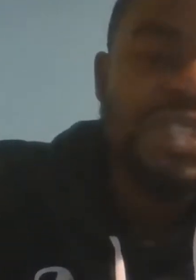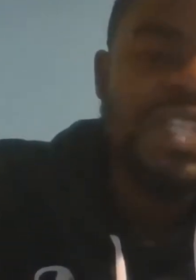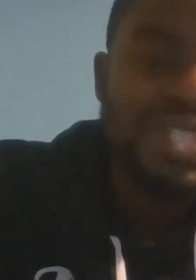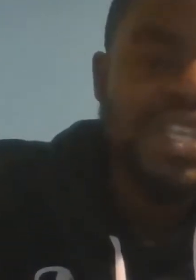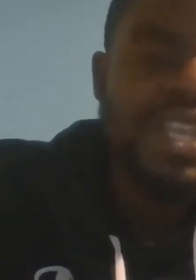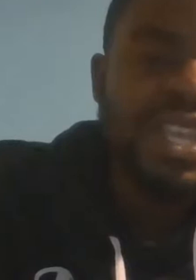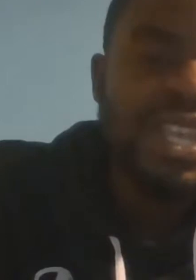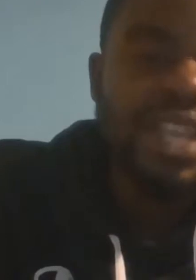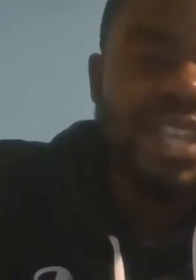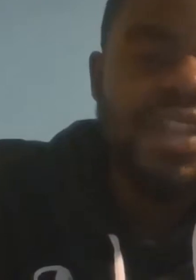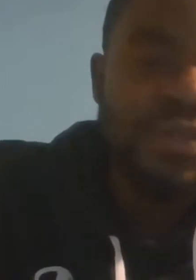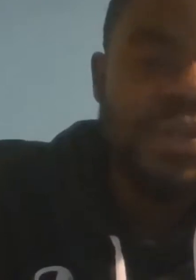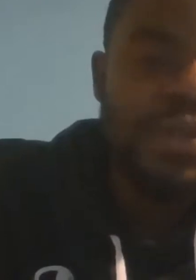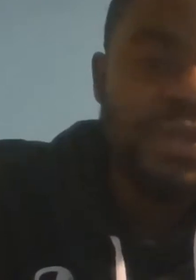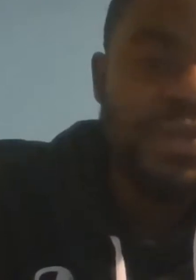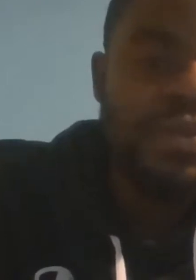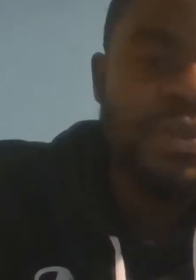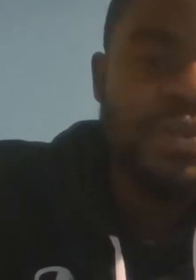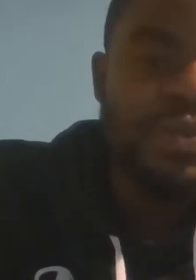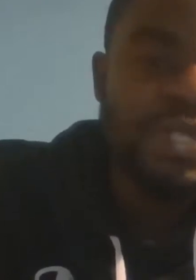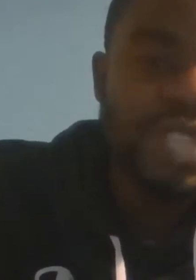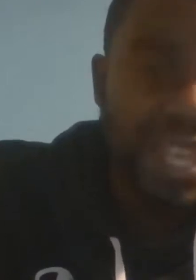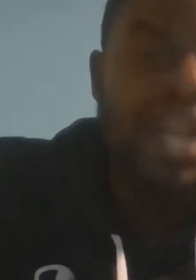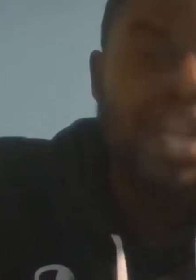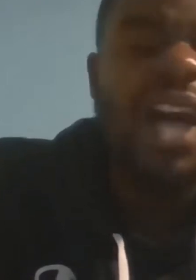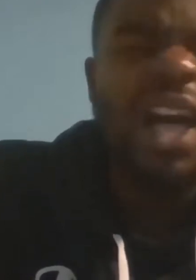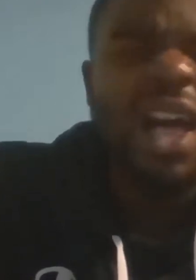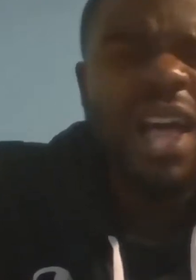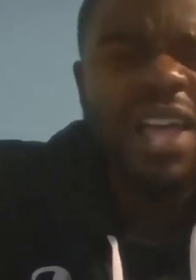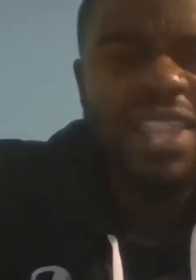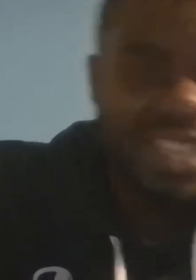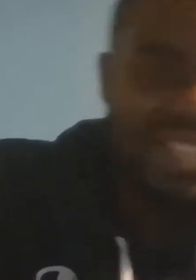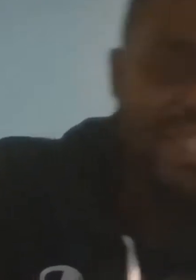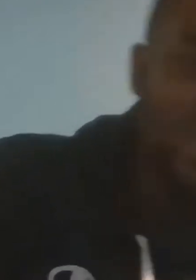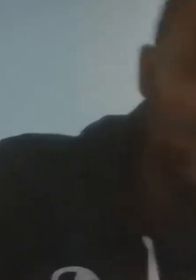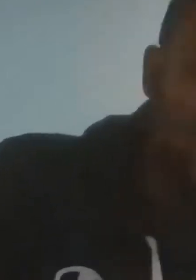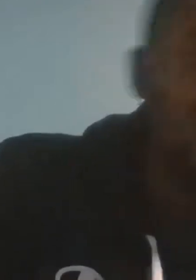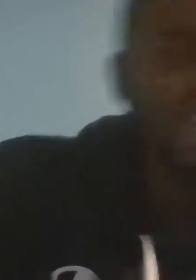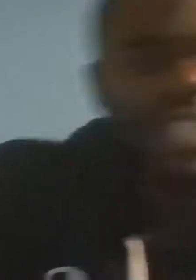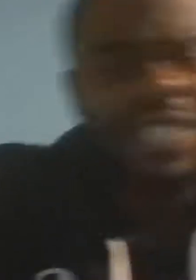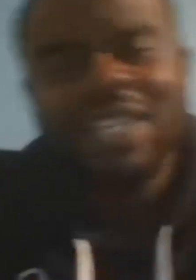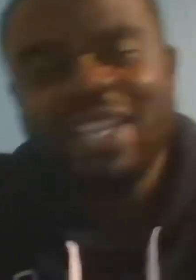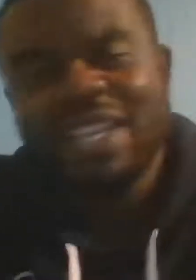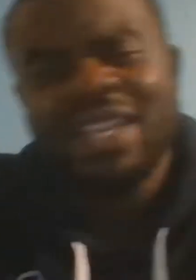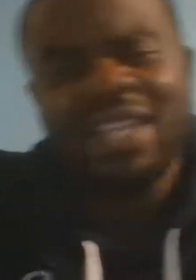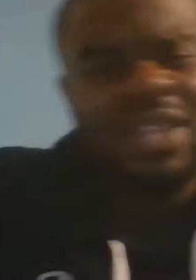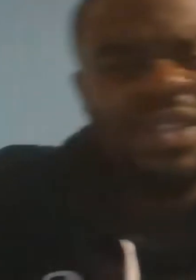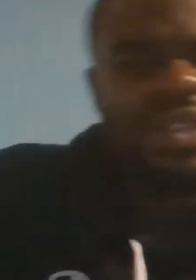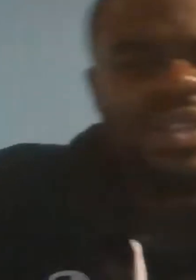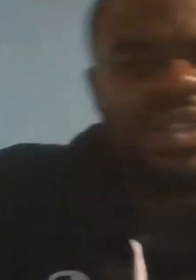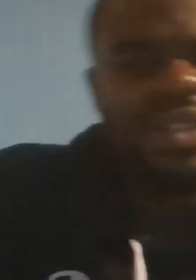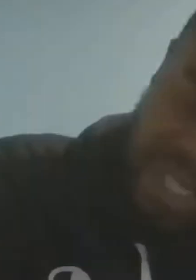I'll be dancing, and everyone will say, "Ah, he's a Congolese dancer.